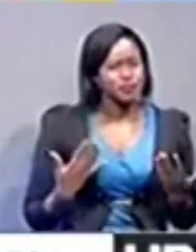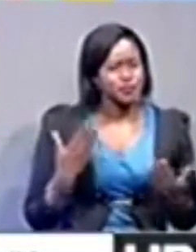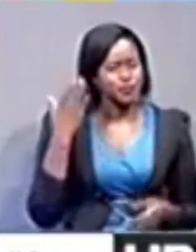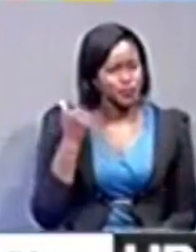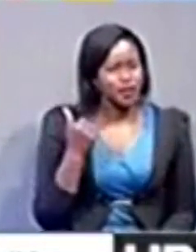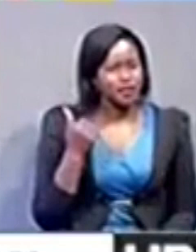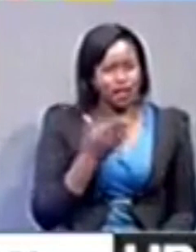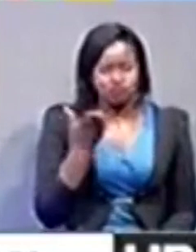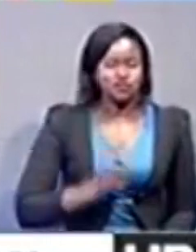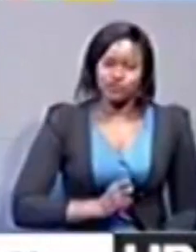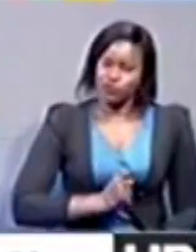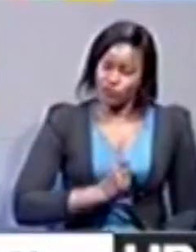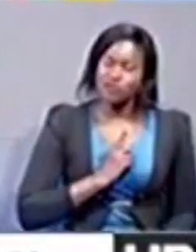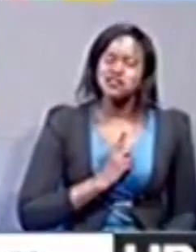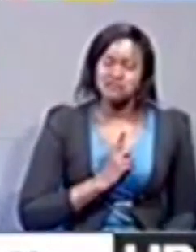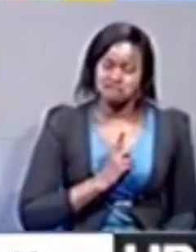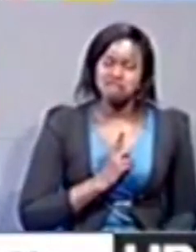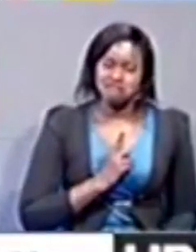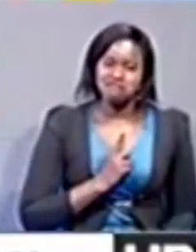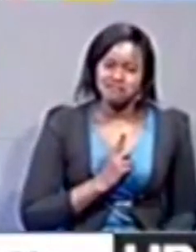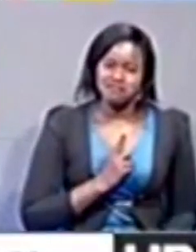they are now confident.